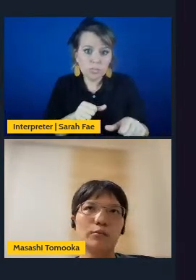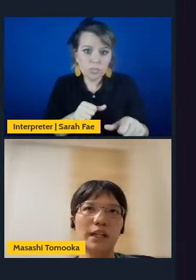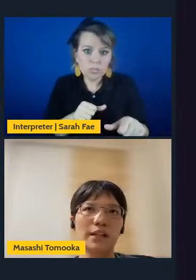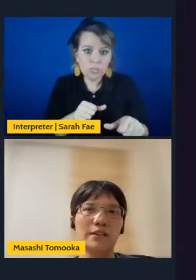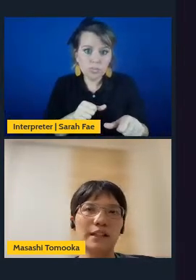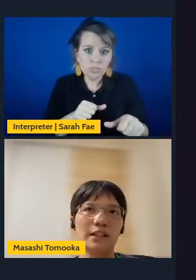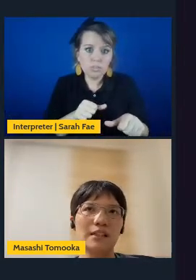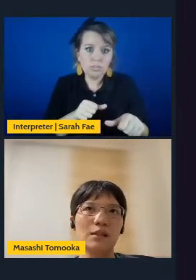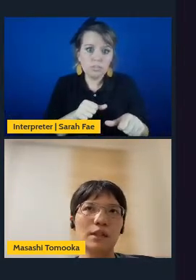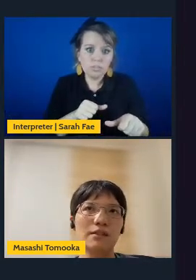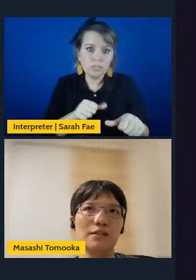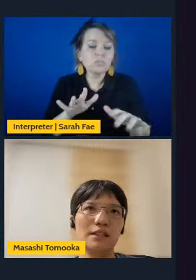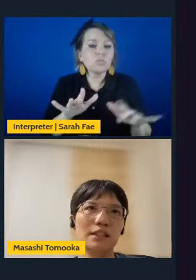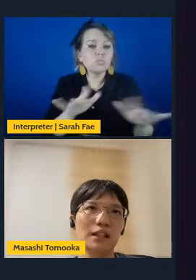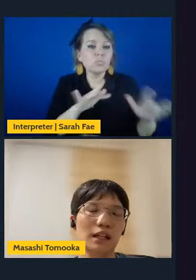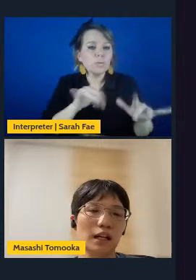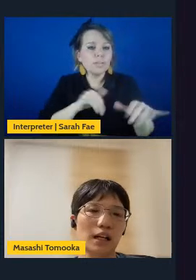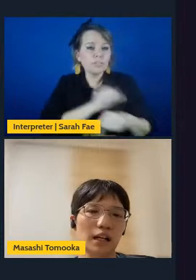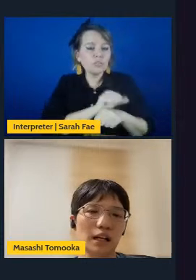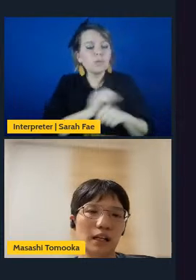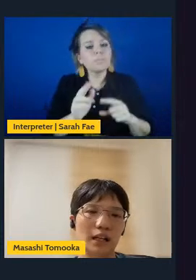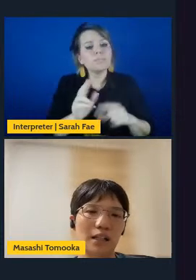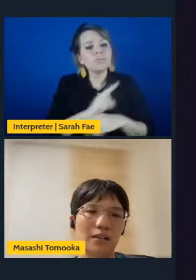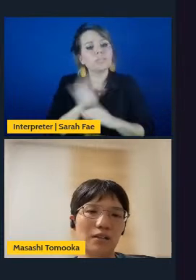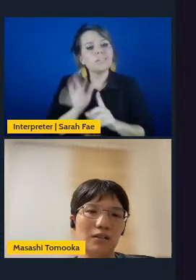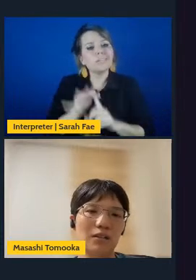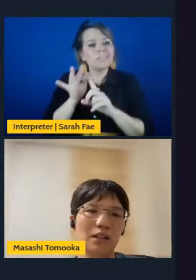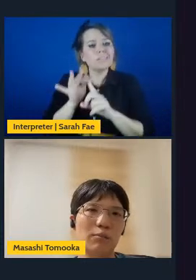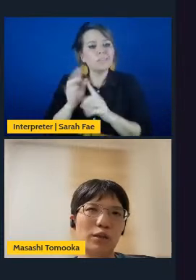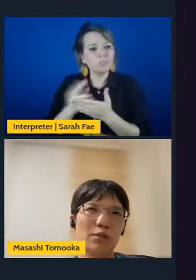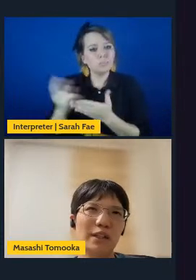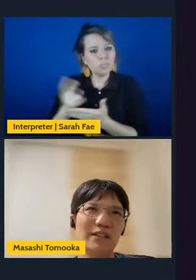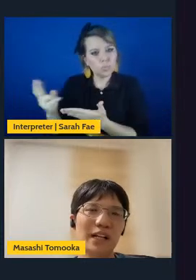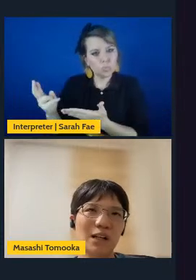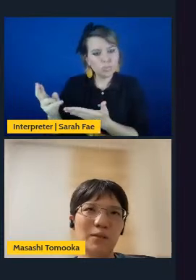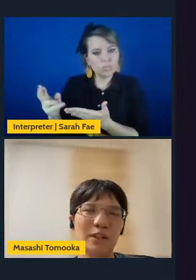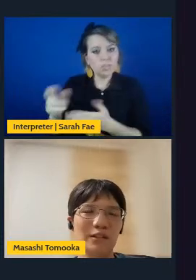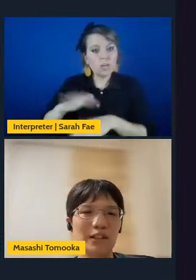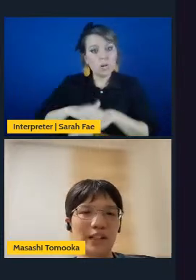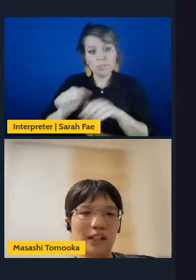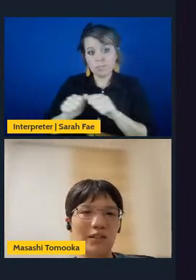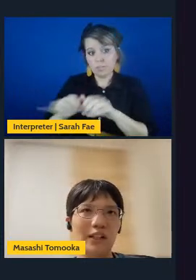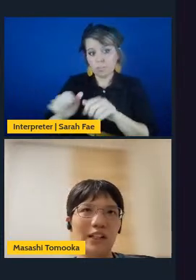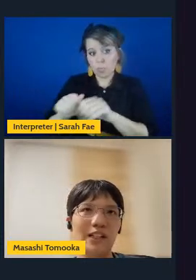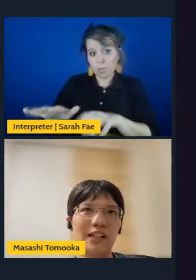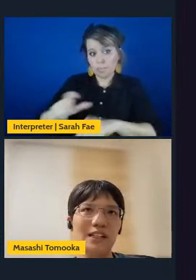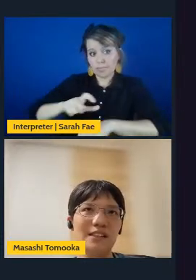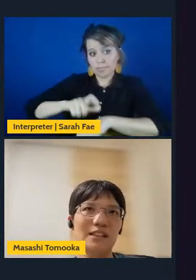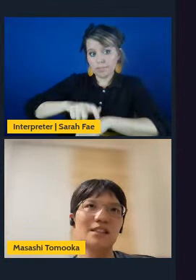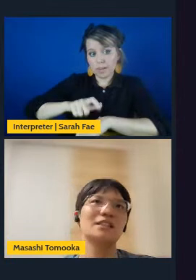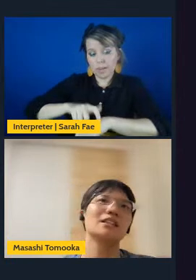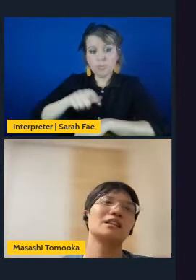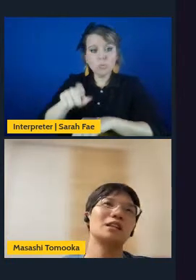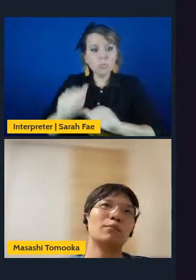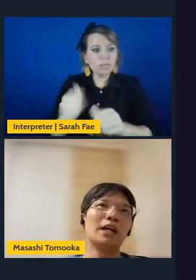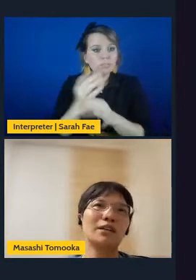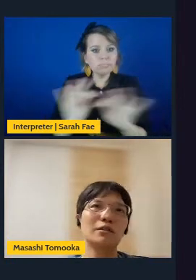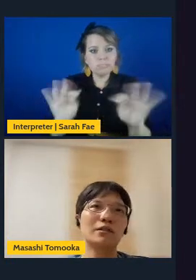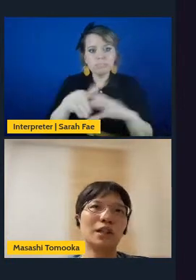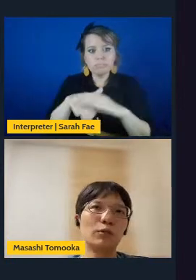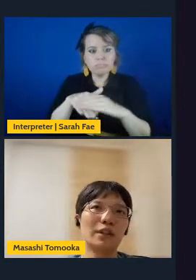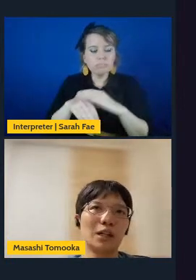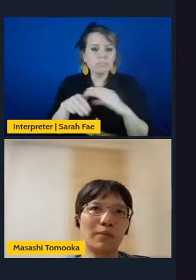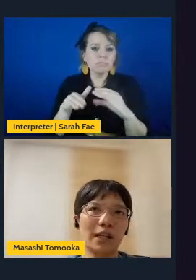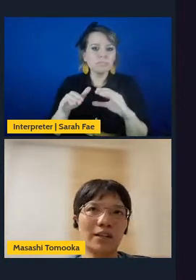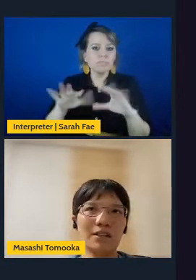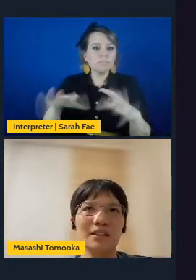deployment by using a custom resource. And on deployment time, you can freely access the value